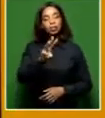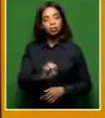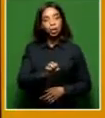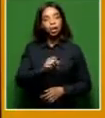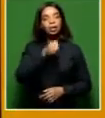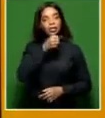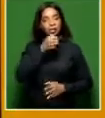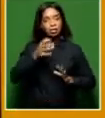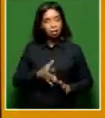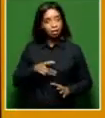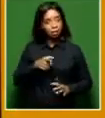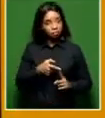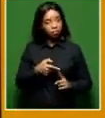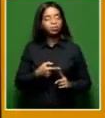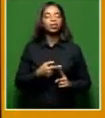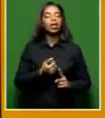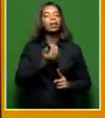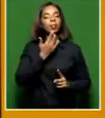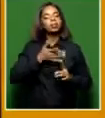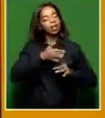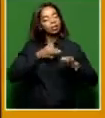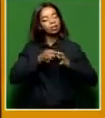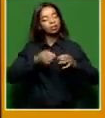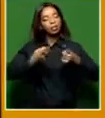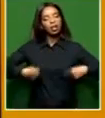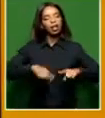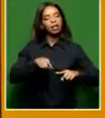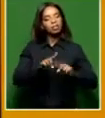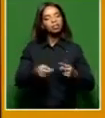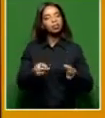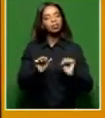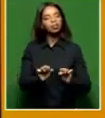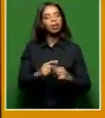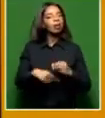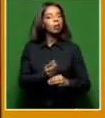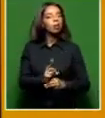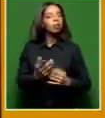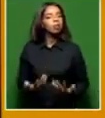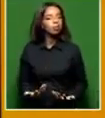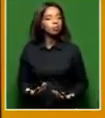song Tonight. Take us through what the single is all about and how has it been received?